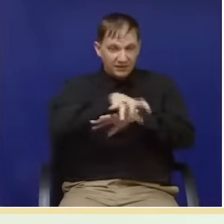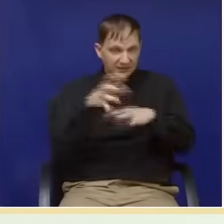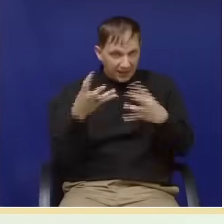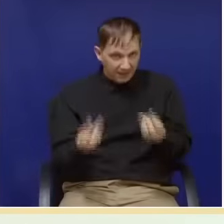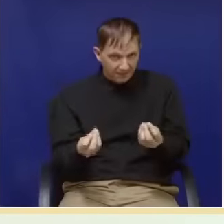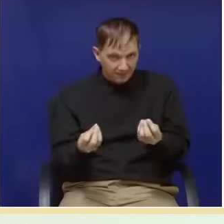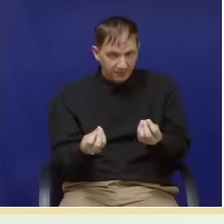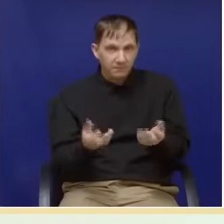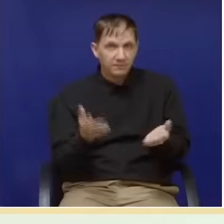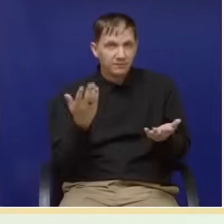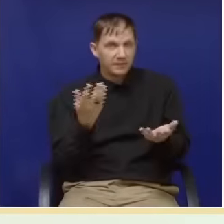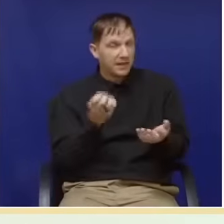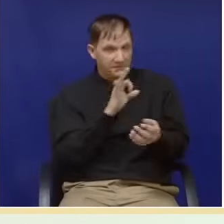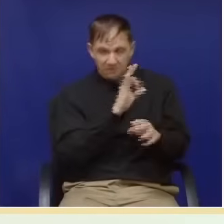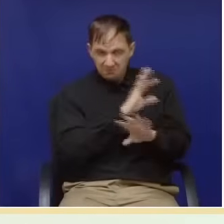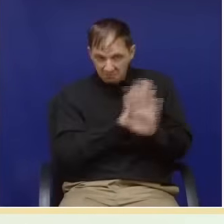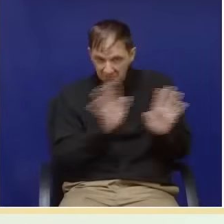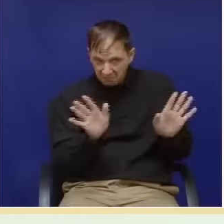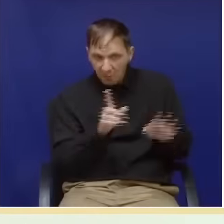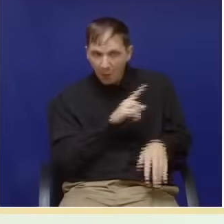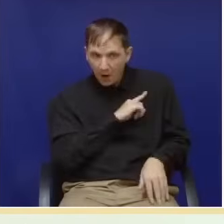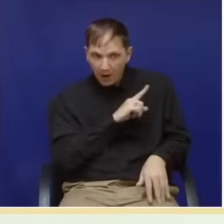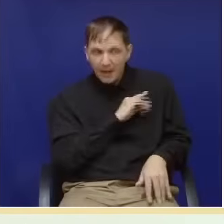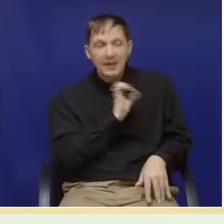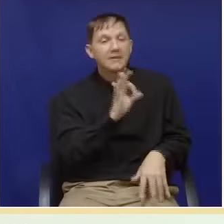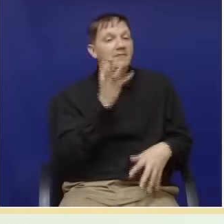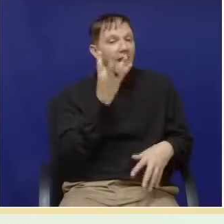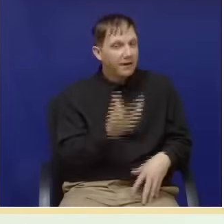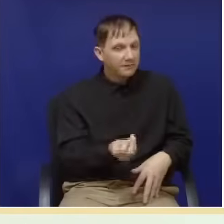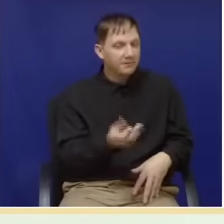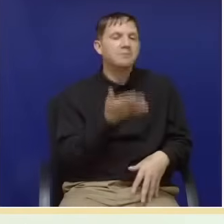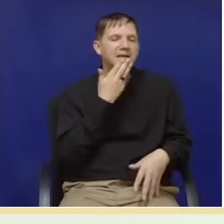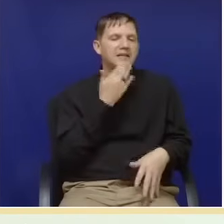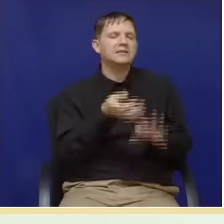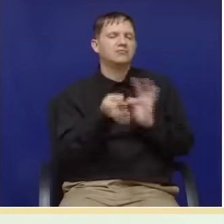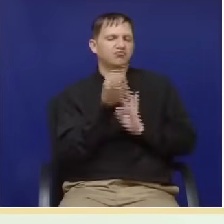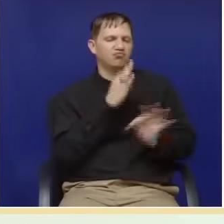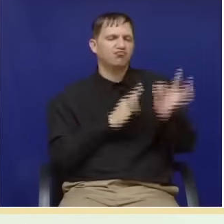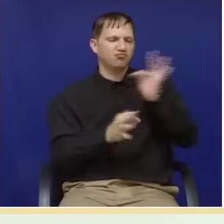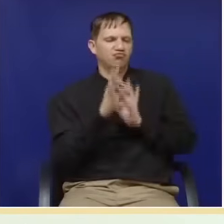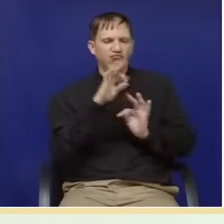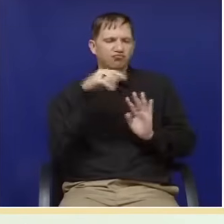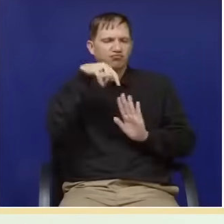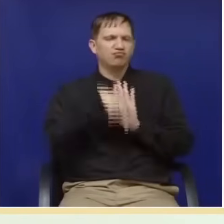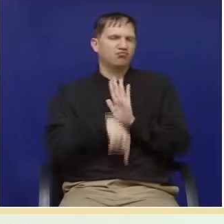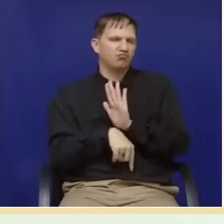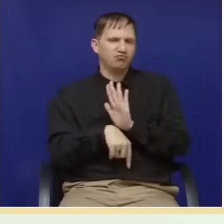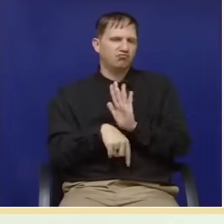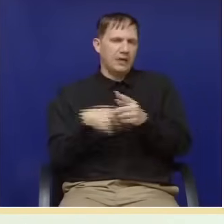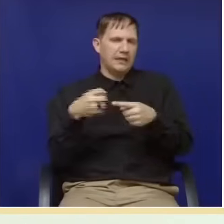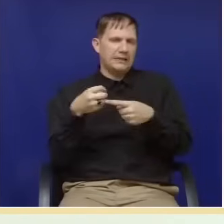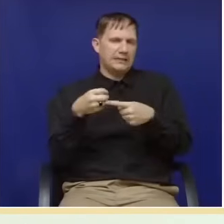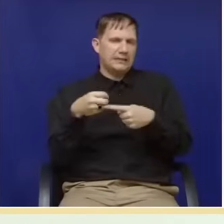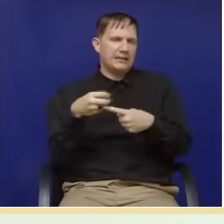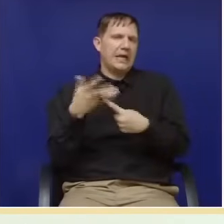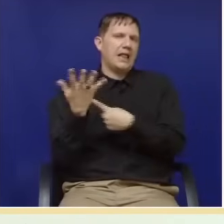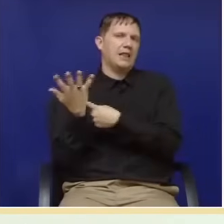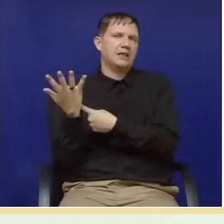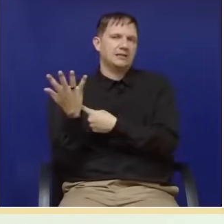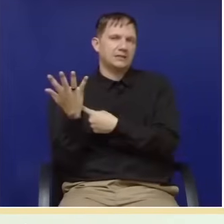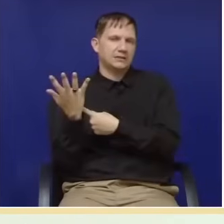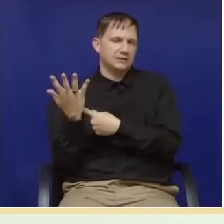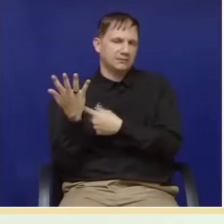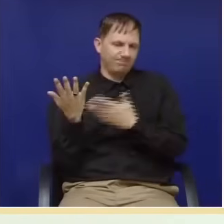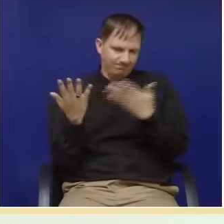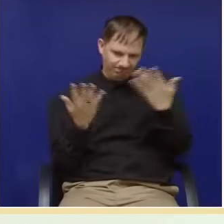If not, why not in each case? If so, what are the relevant details in each case? The Honorable